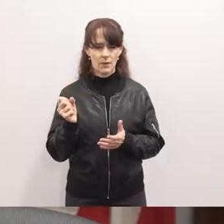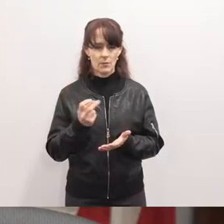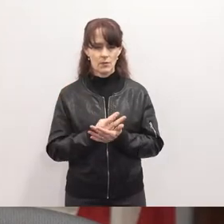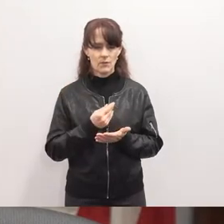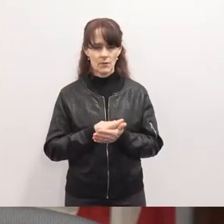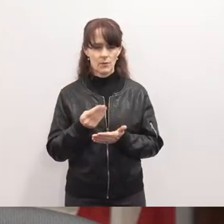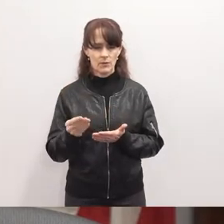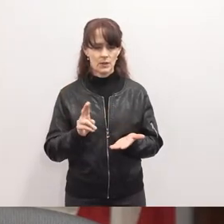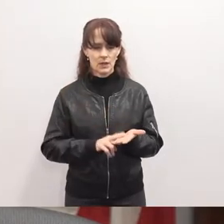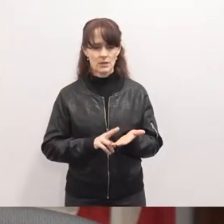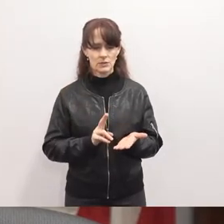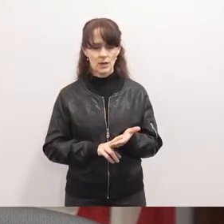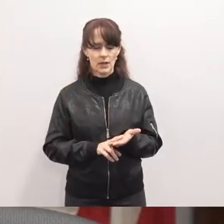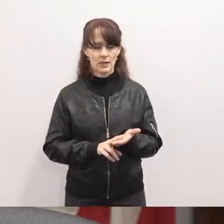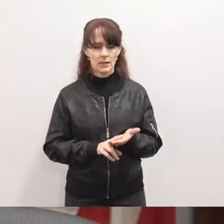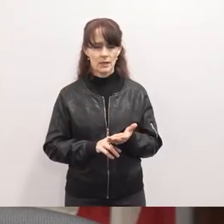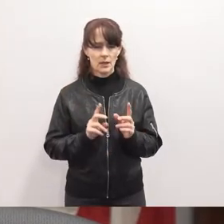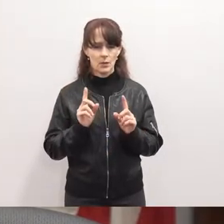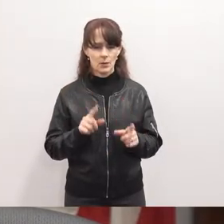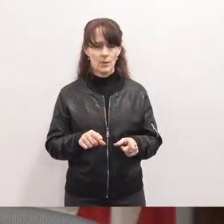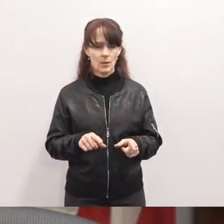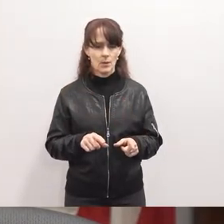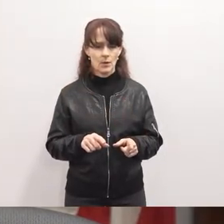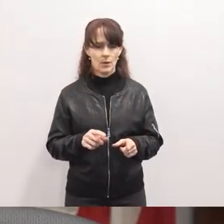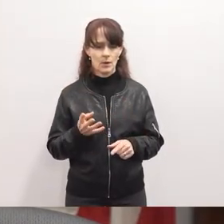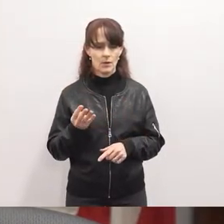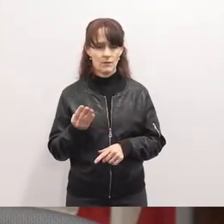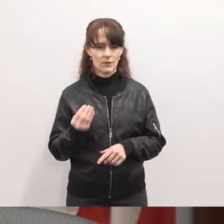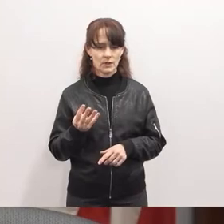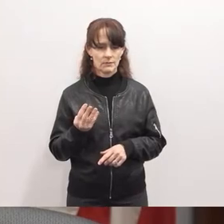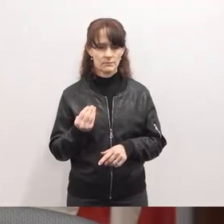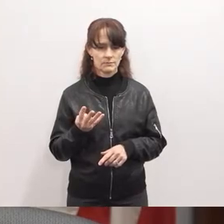purchasing and contracts report, actually item 14,